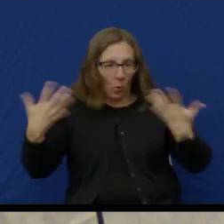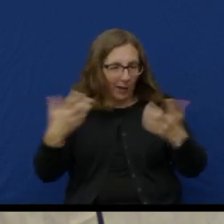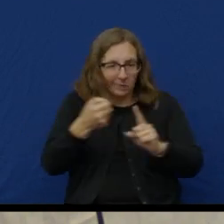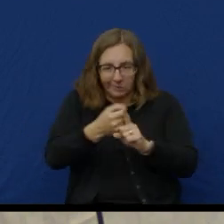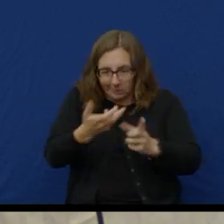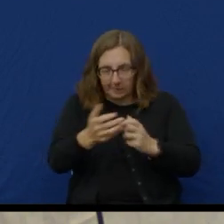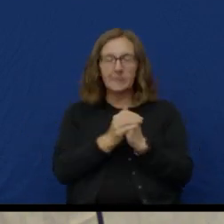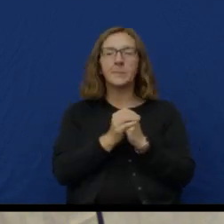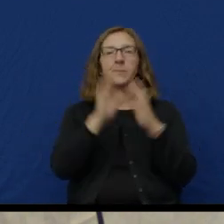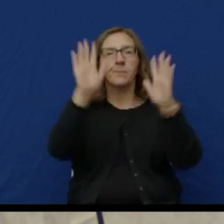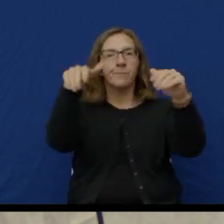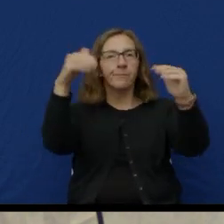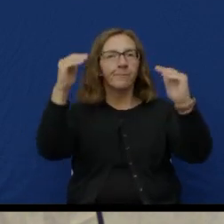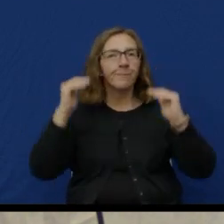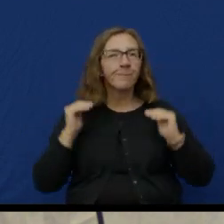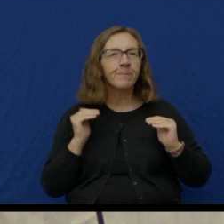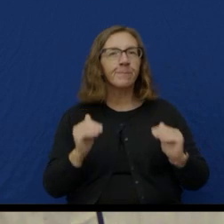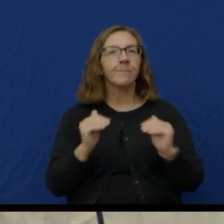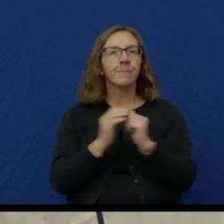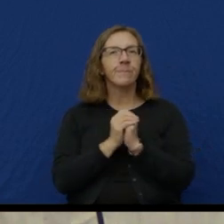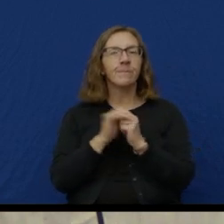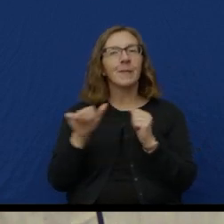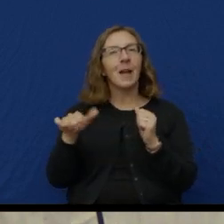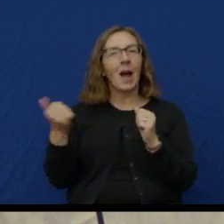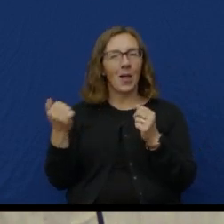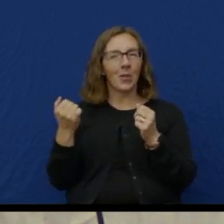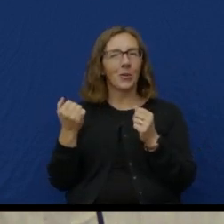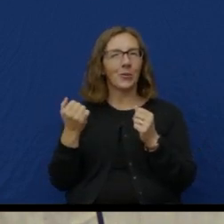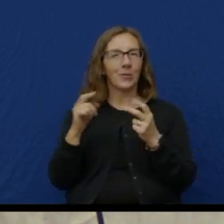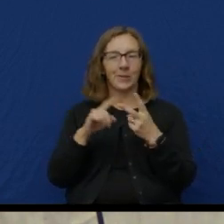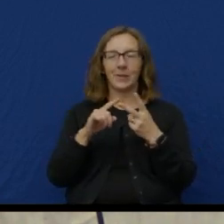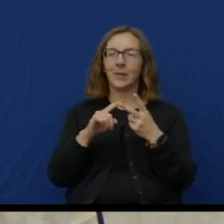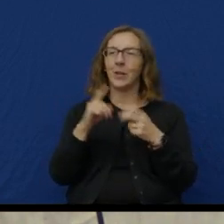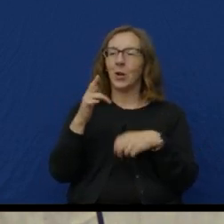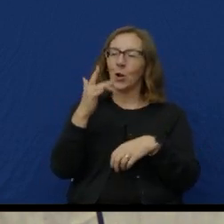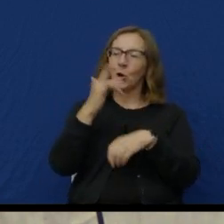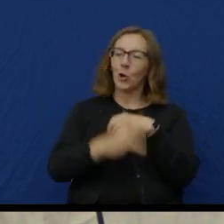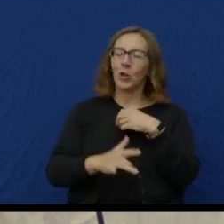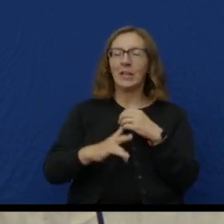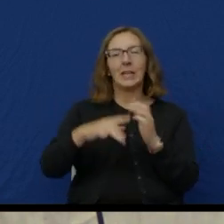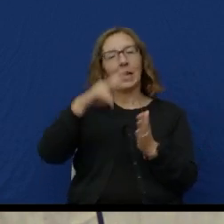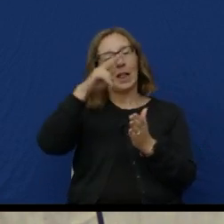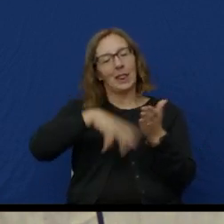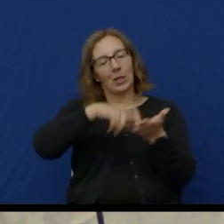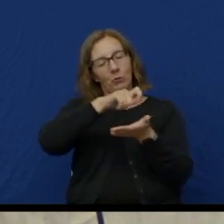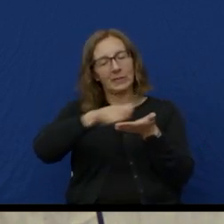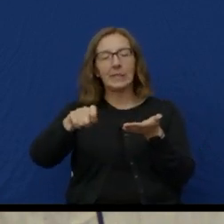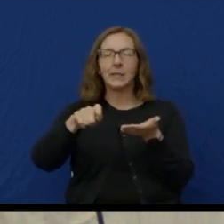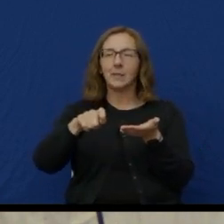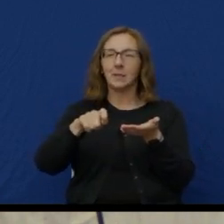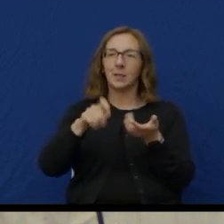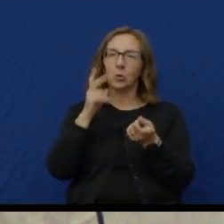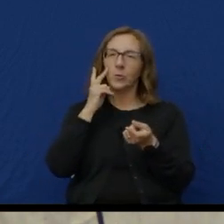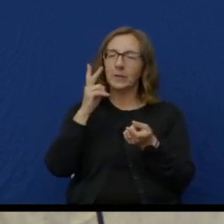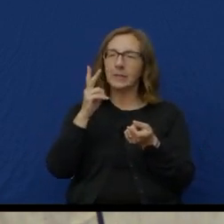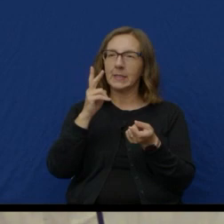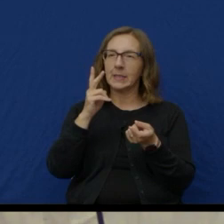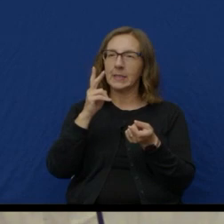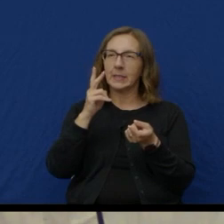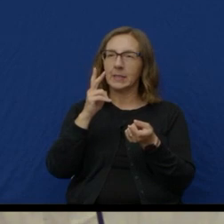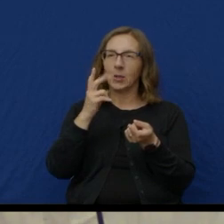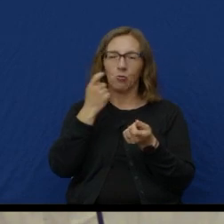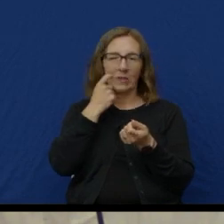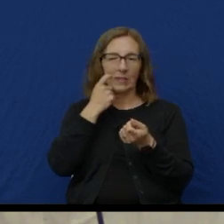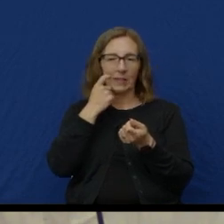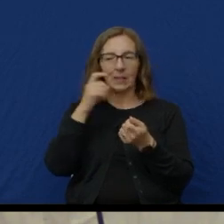Other things on the radar, early literacy continues to be a high priority. You saw the Read to Succeed